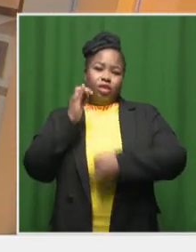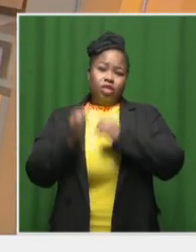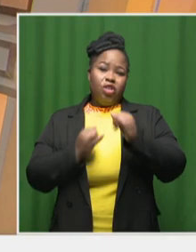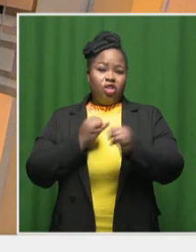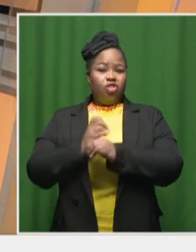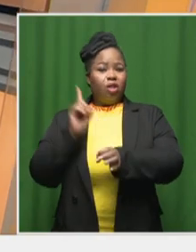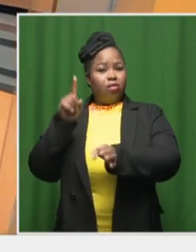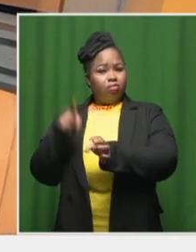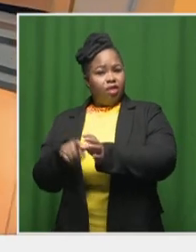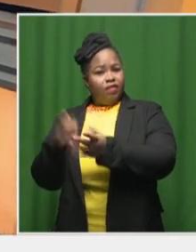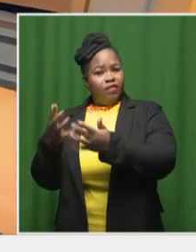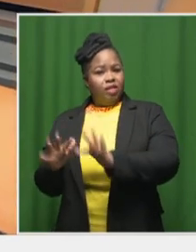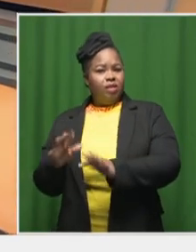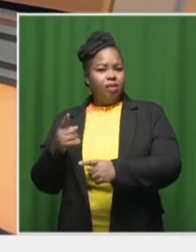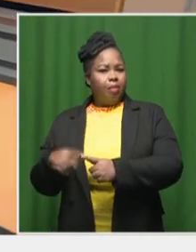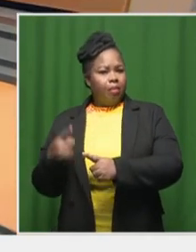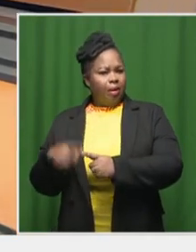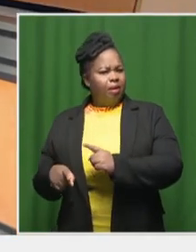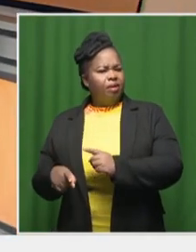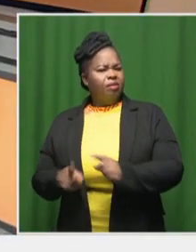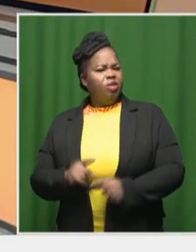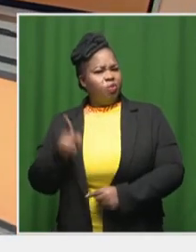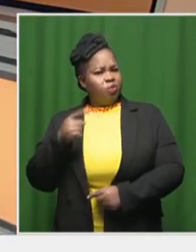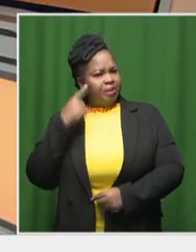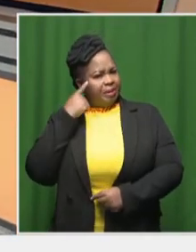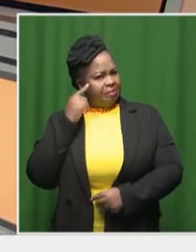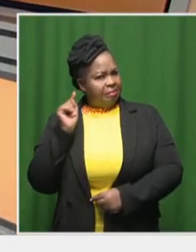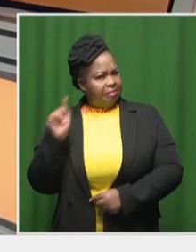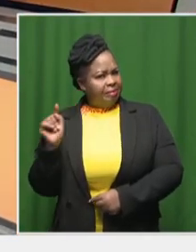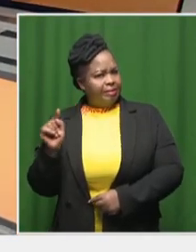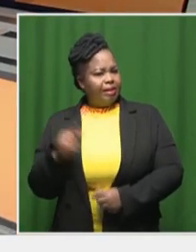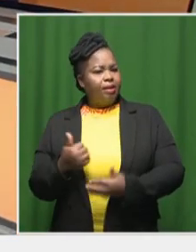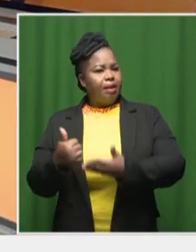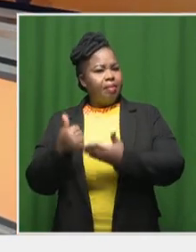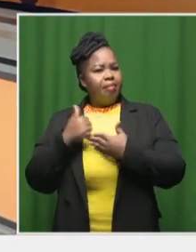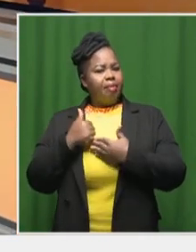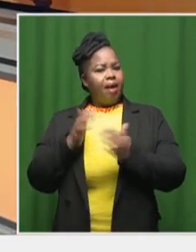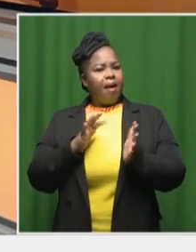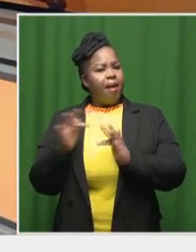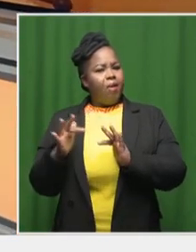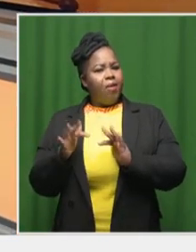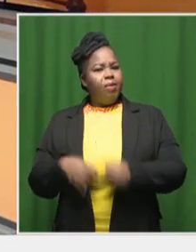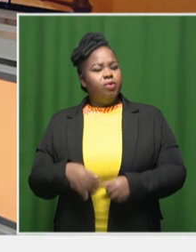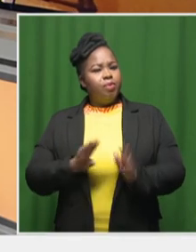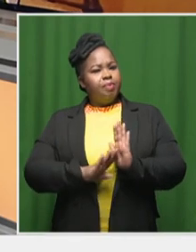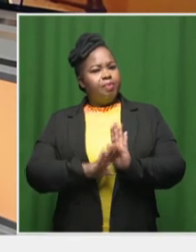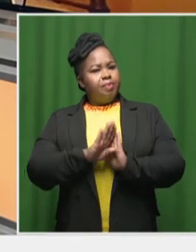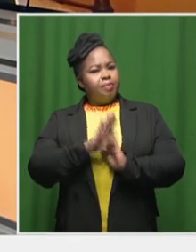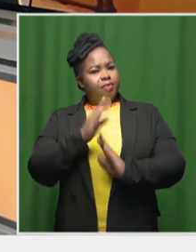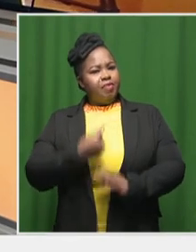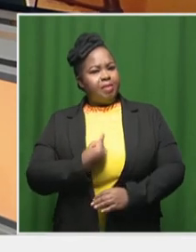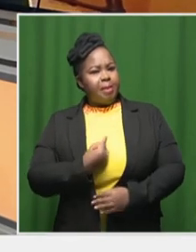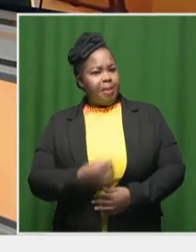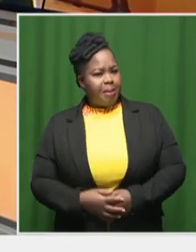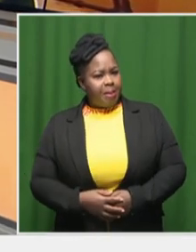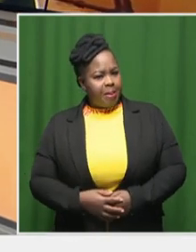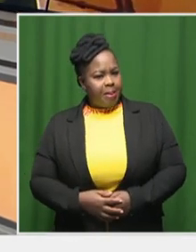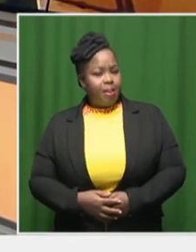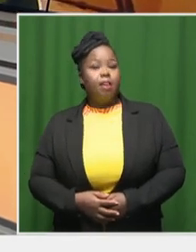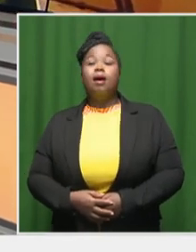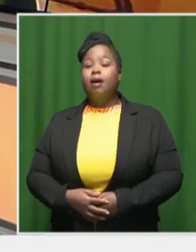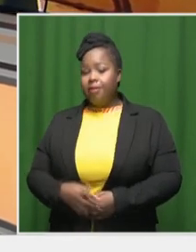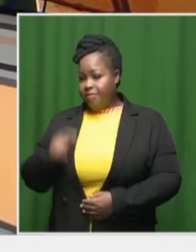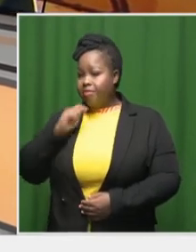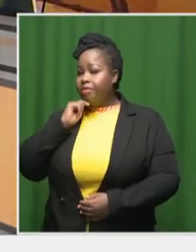international exposure, how important do you think that has been to helping you become the player that you are now? Oh,